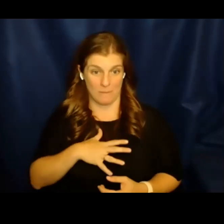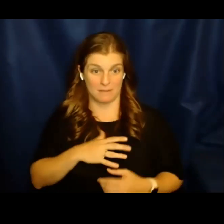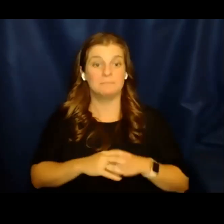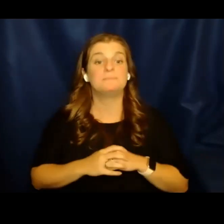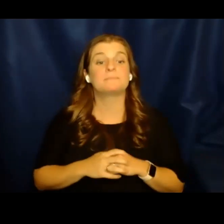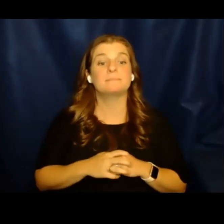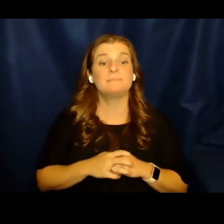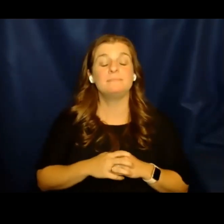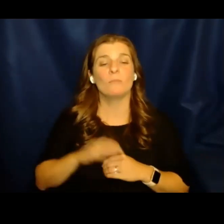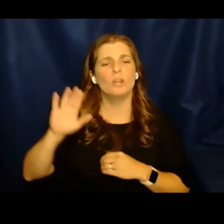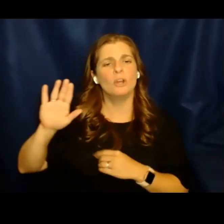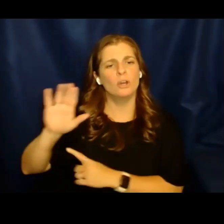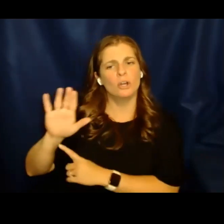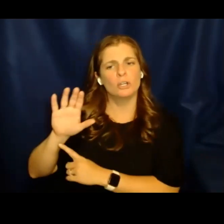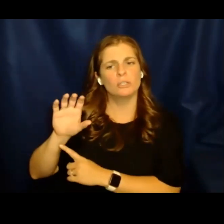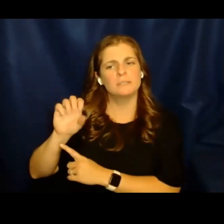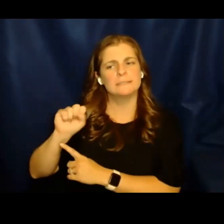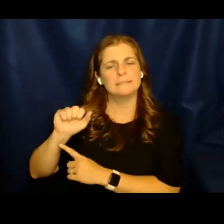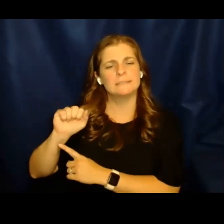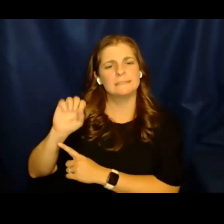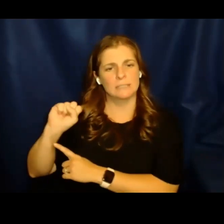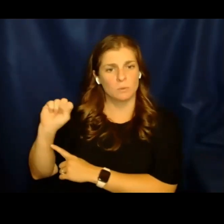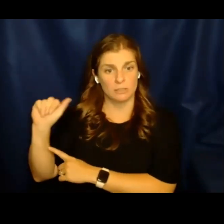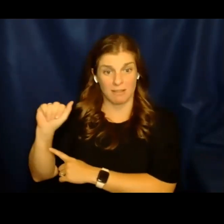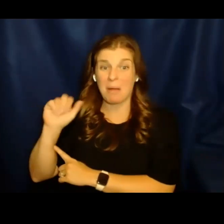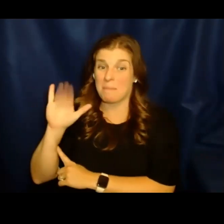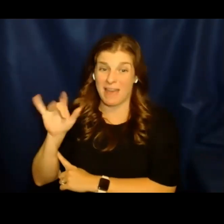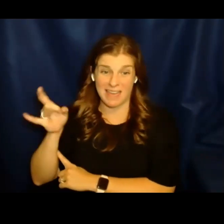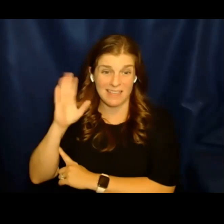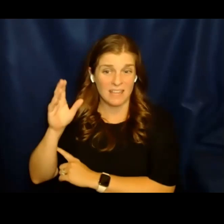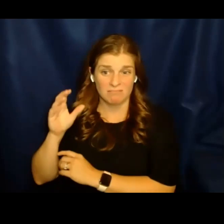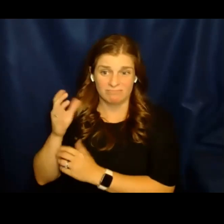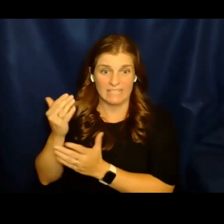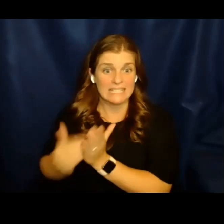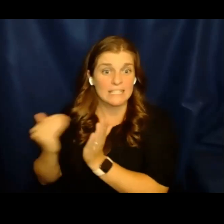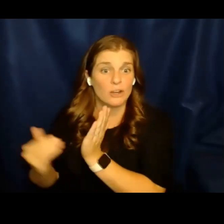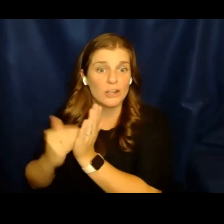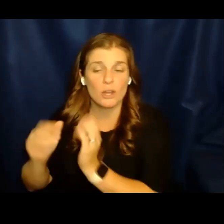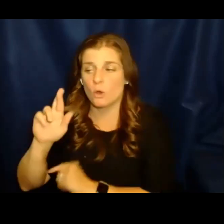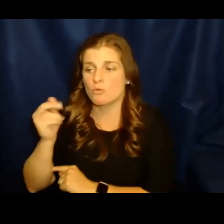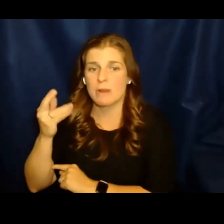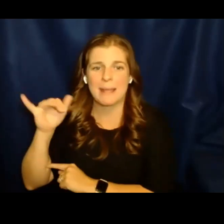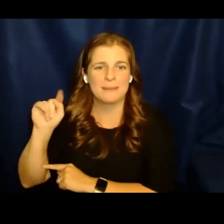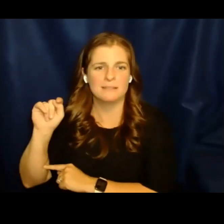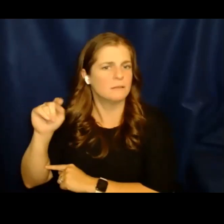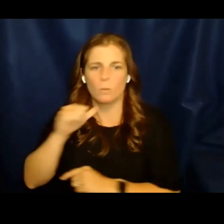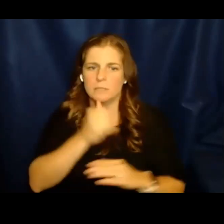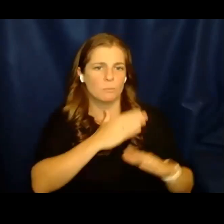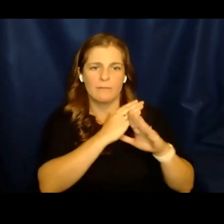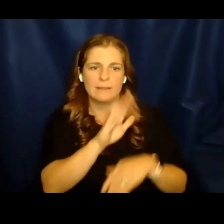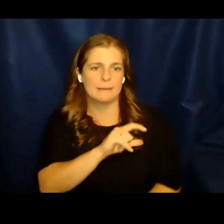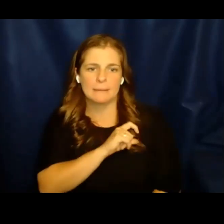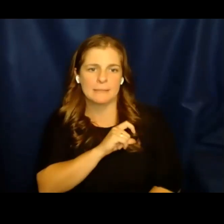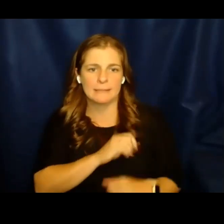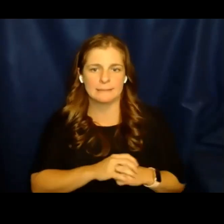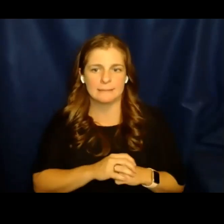whose brutal sexual assault by a serial rapist was not prevented in any way by police. In fact, was